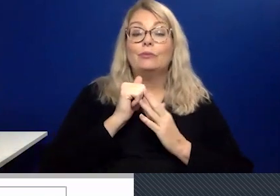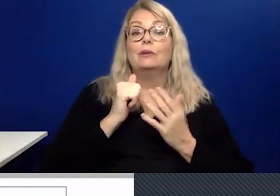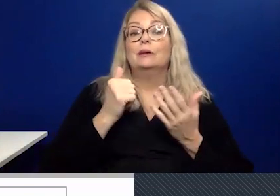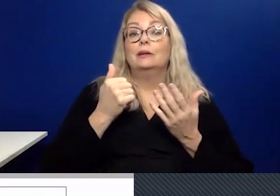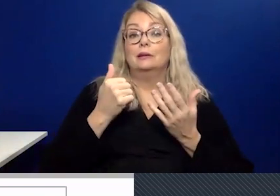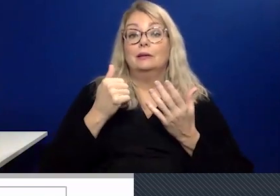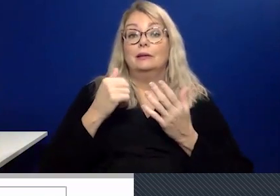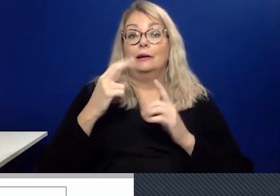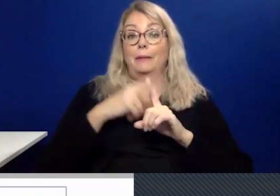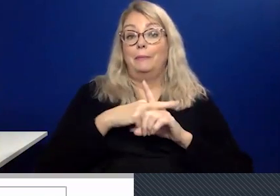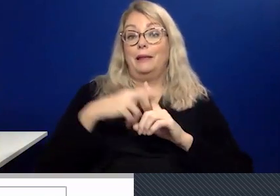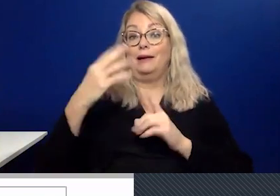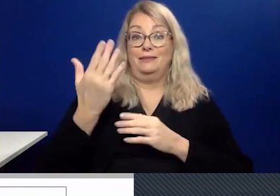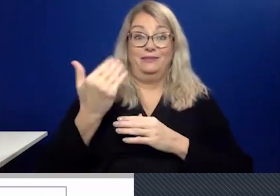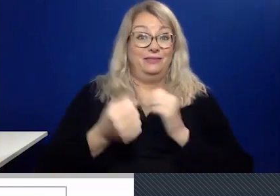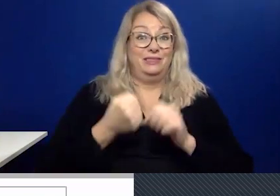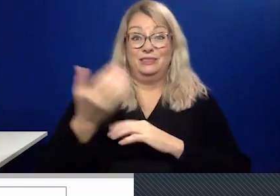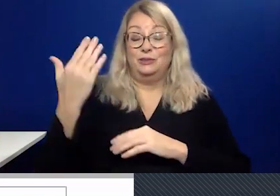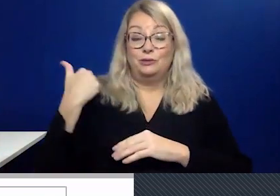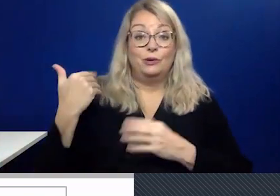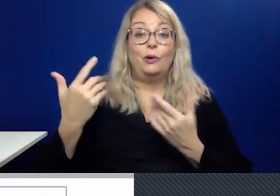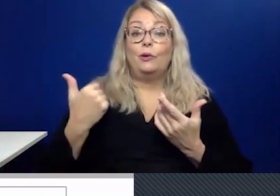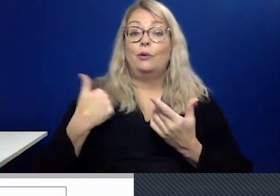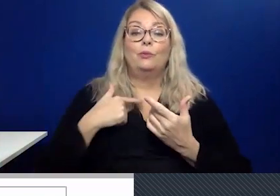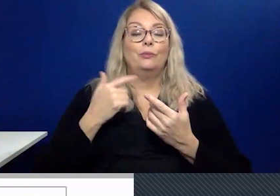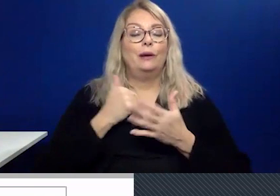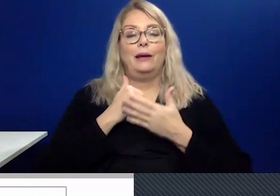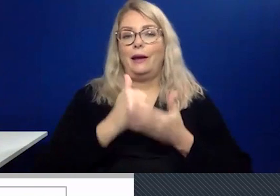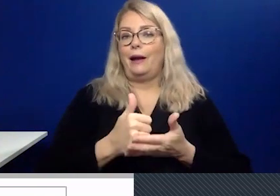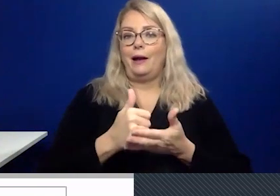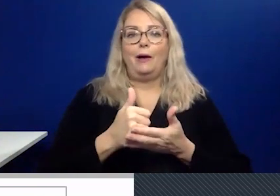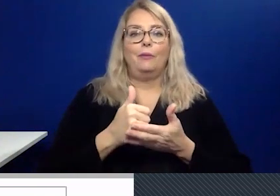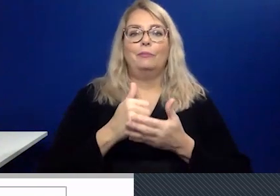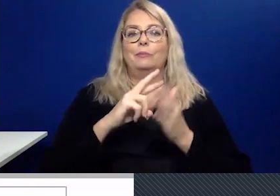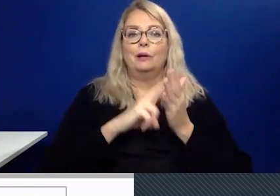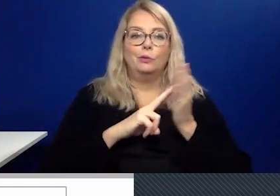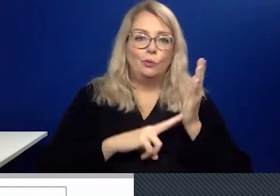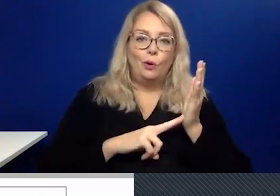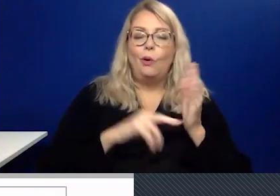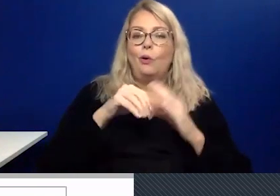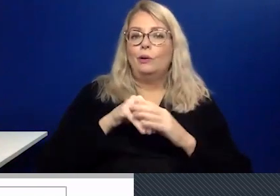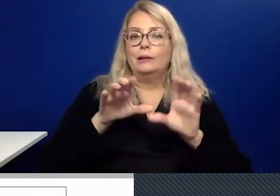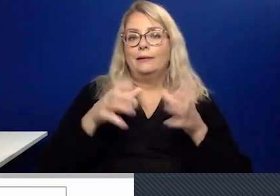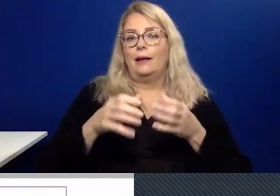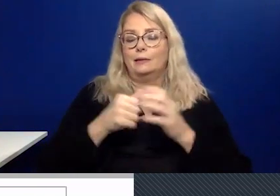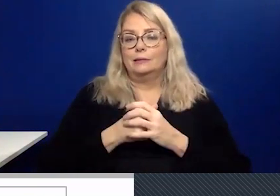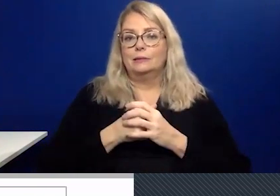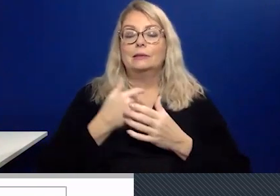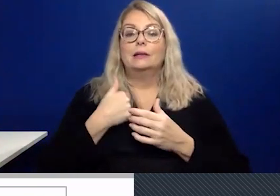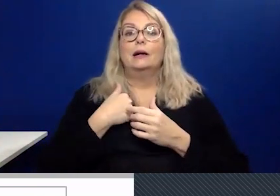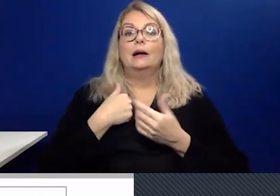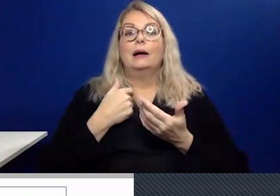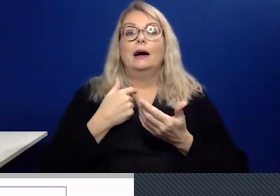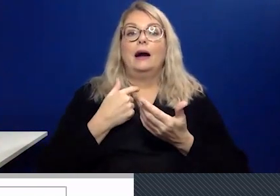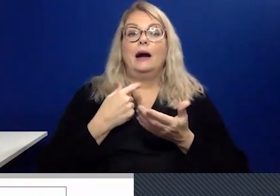So whatever it is, we're there helping them every step of the way, helping them get enrolled in the class. I go through the week before a